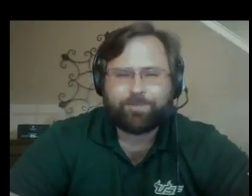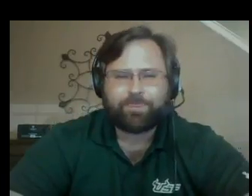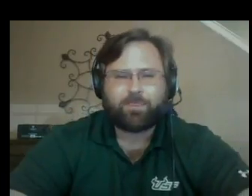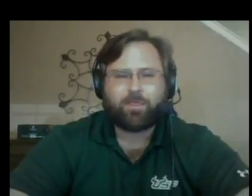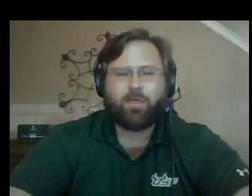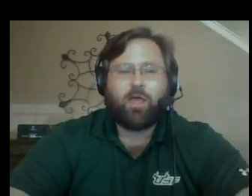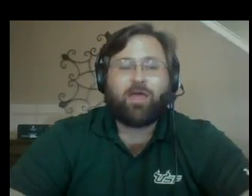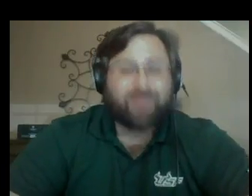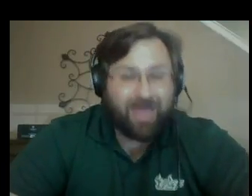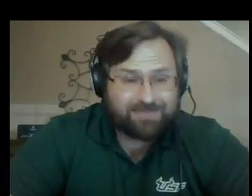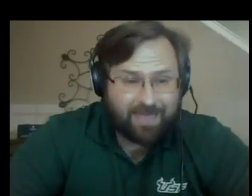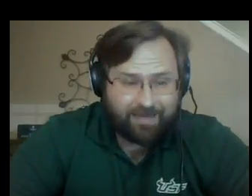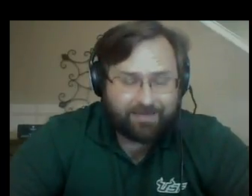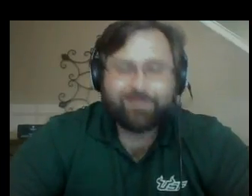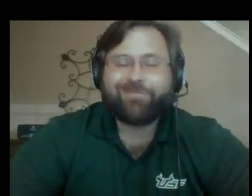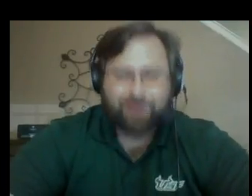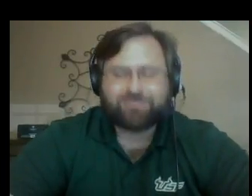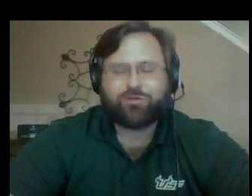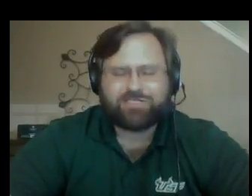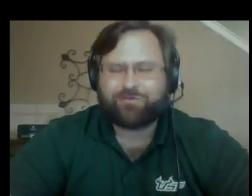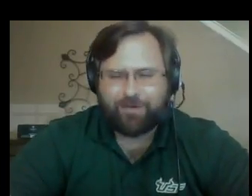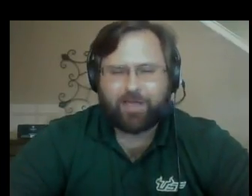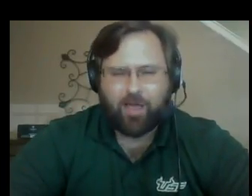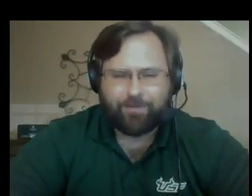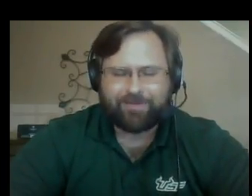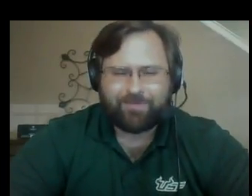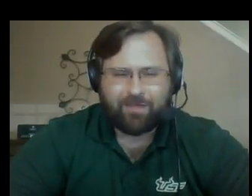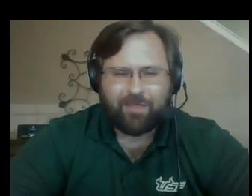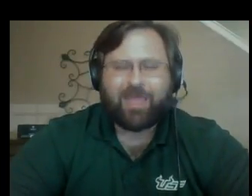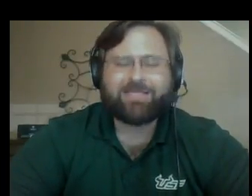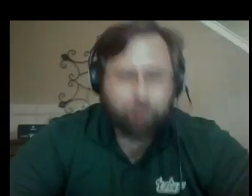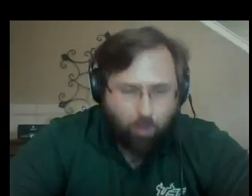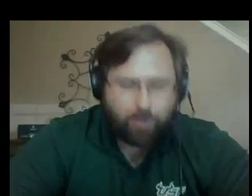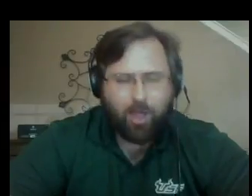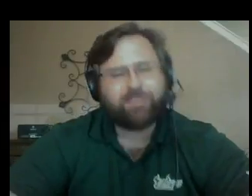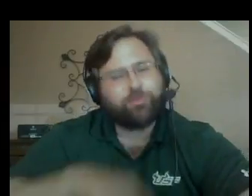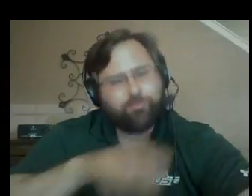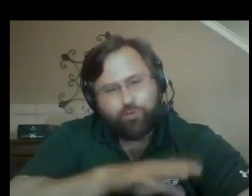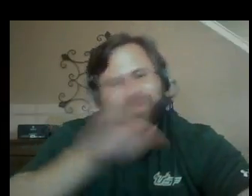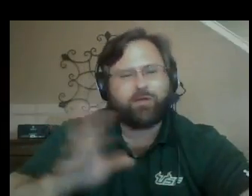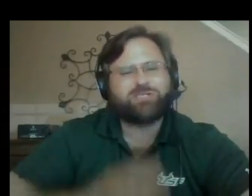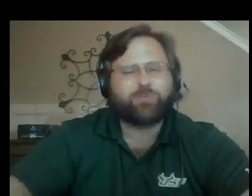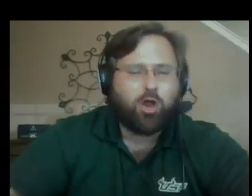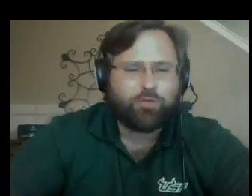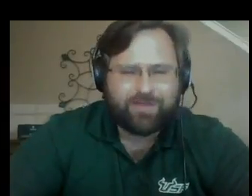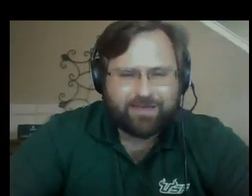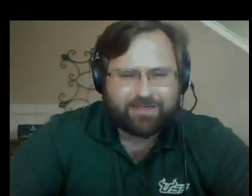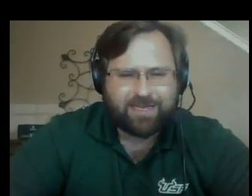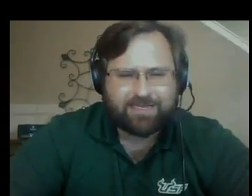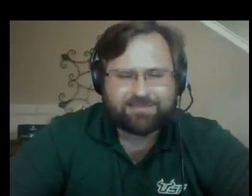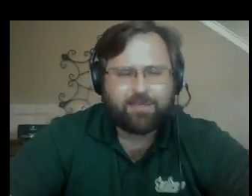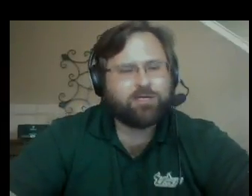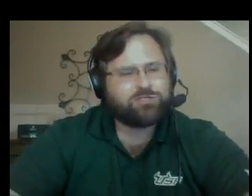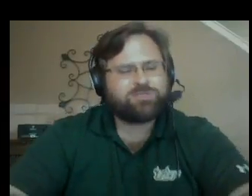well. That said, transformations are very common. It's more common to move that question word all the way to the end of